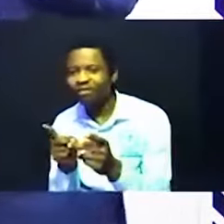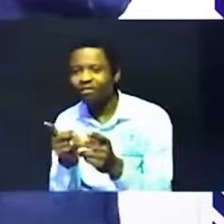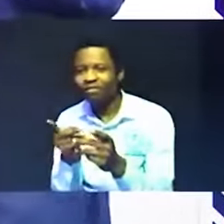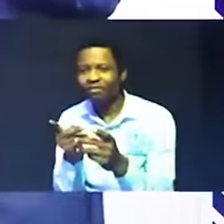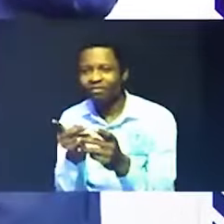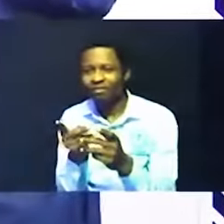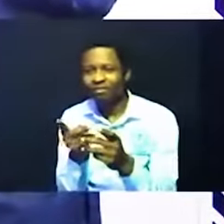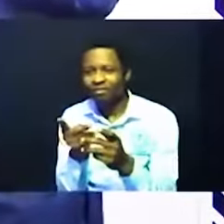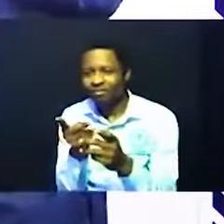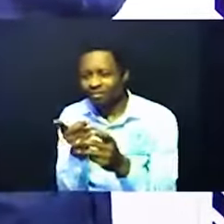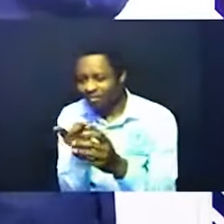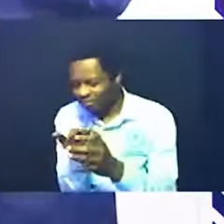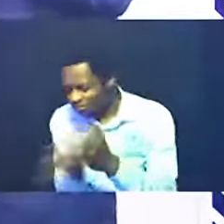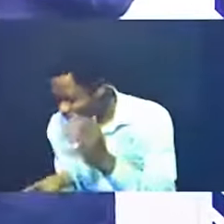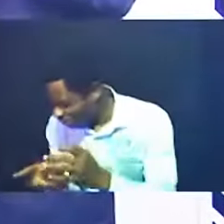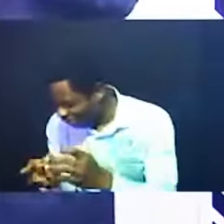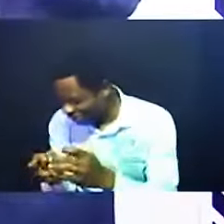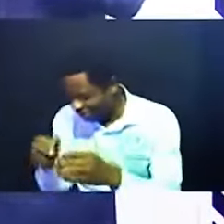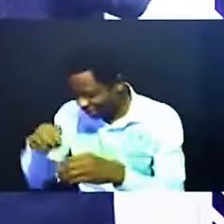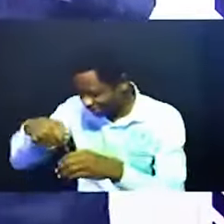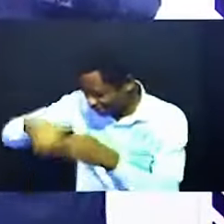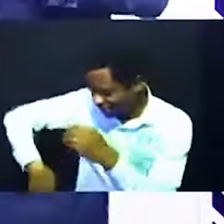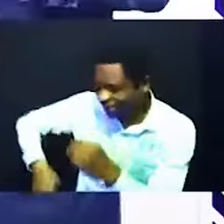and it results in an